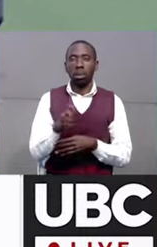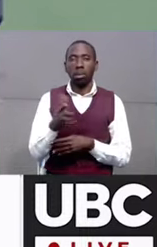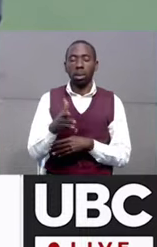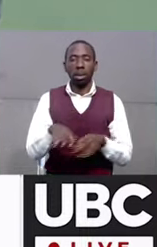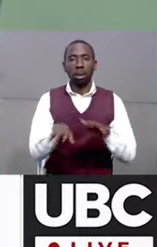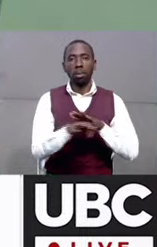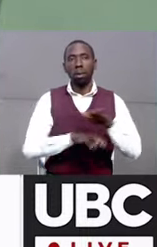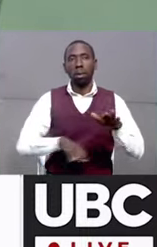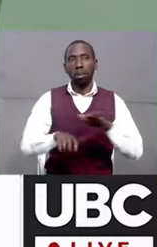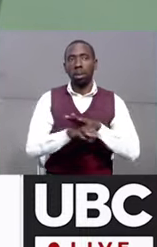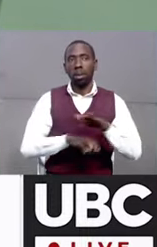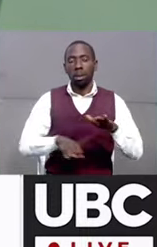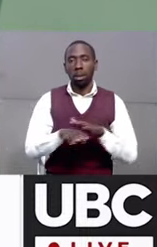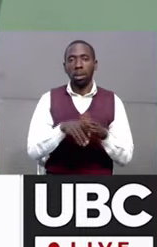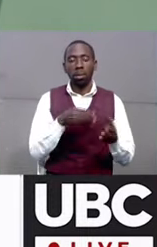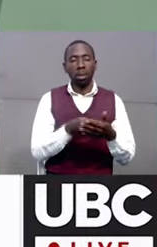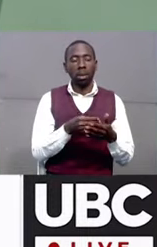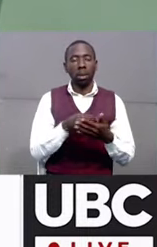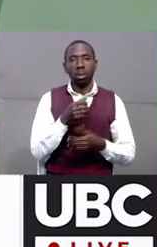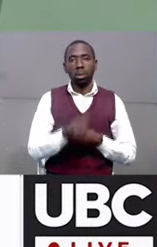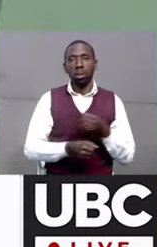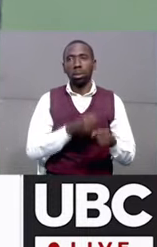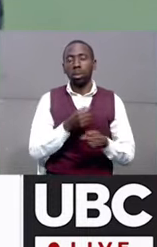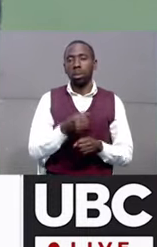Environment, Financial